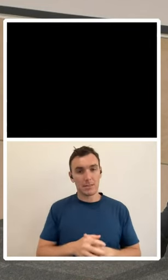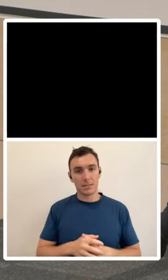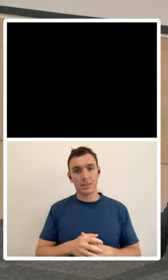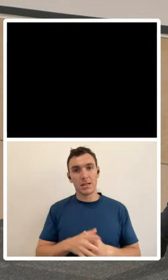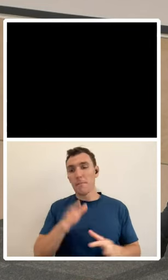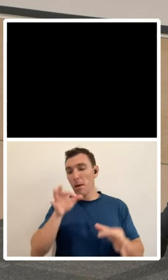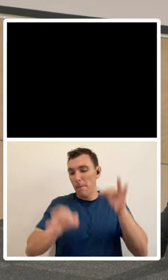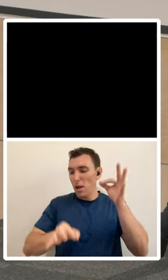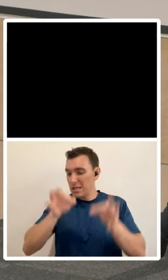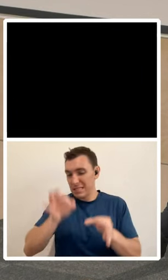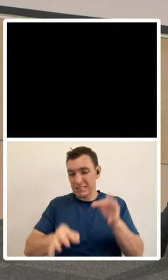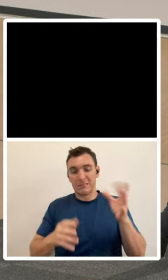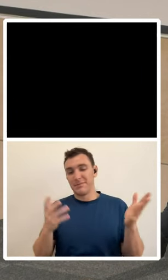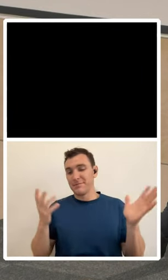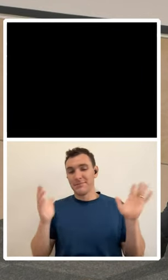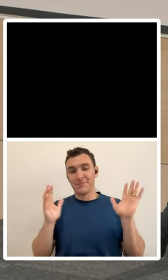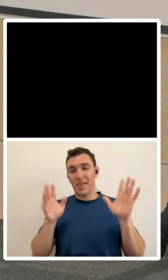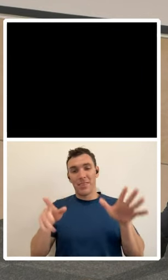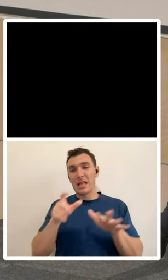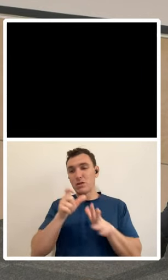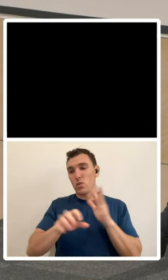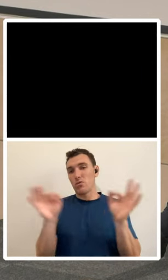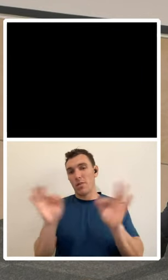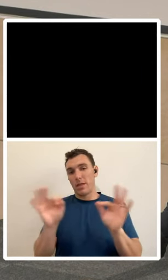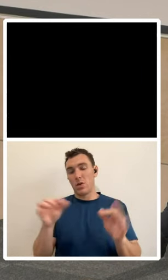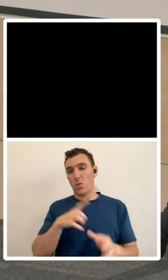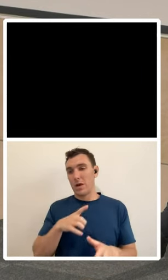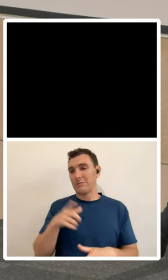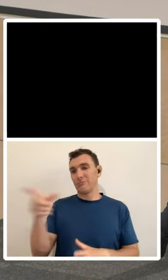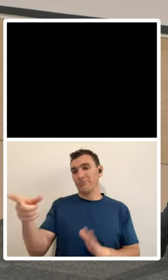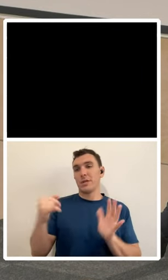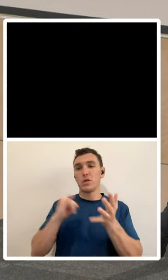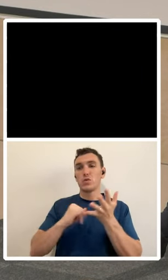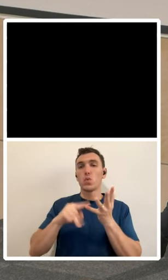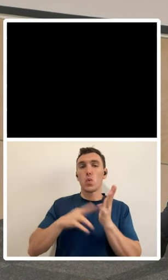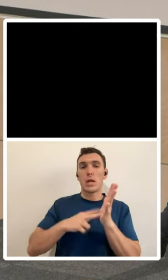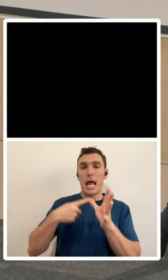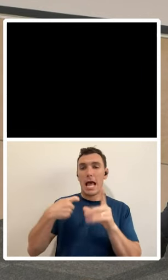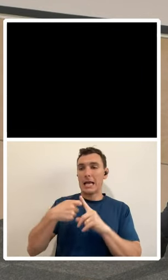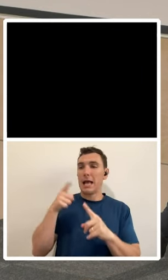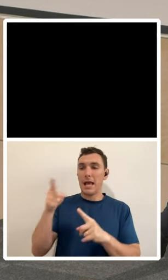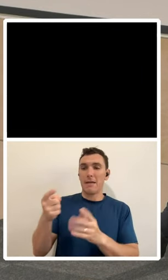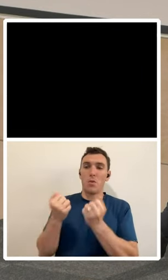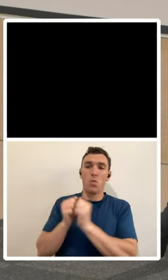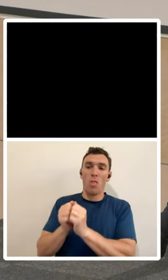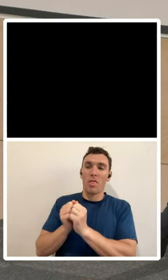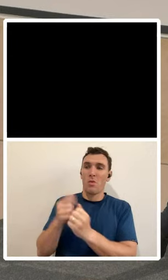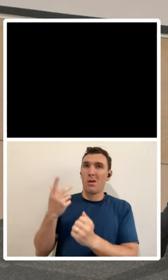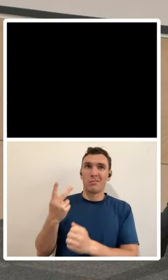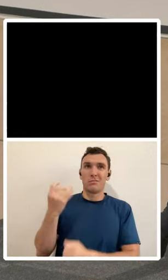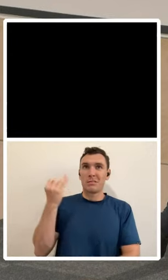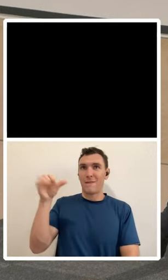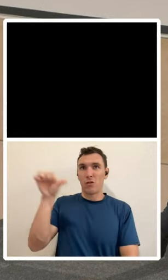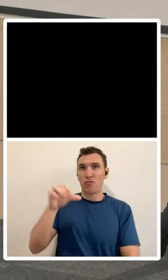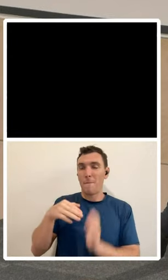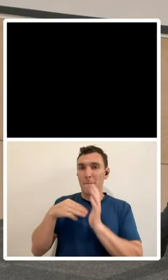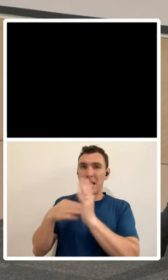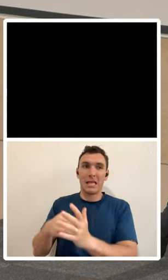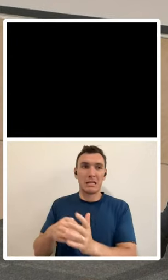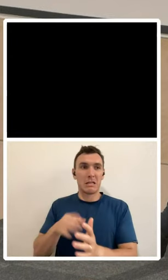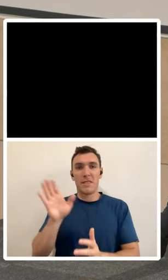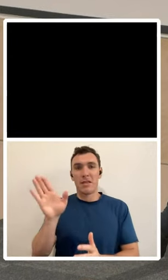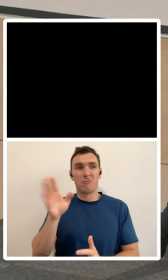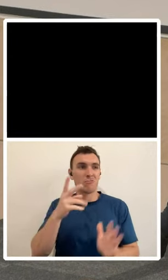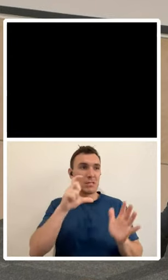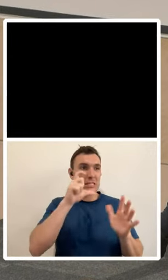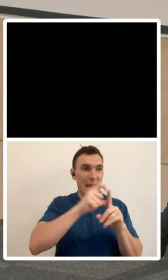million within years of leaving office and Tony Blair is worth £100 million and Boris Johnson will be worth £20 million. They're not going to fix it. The problem with the crisis of inequality